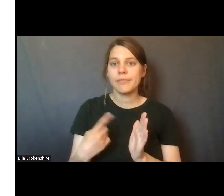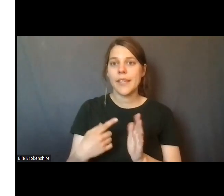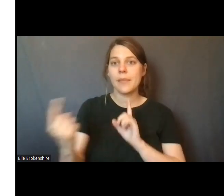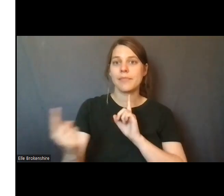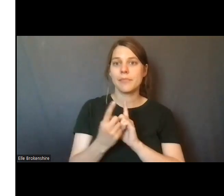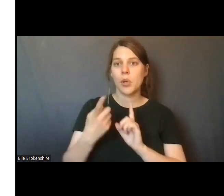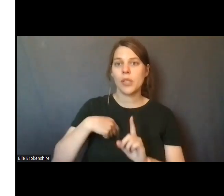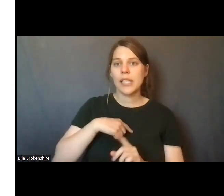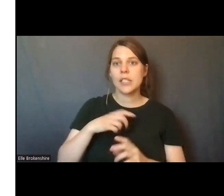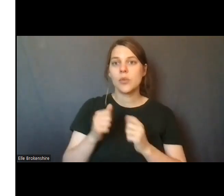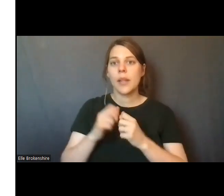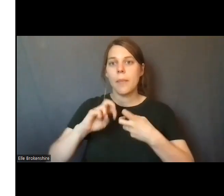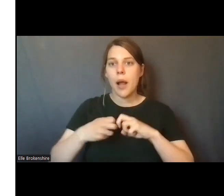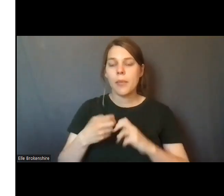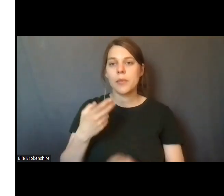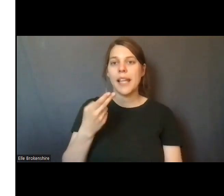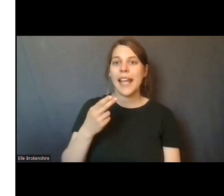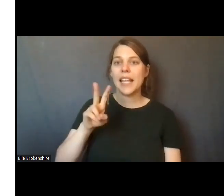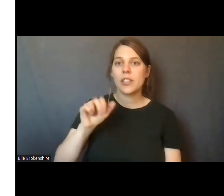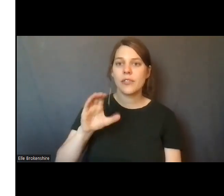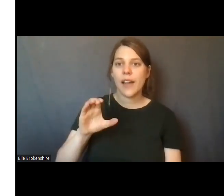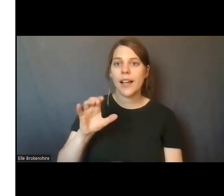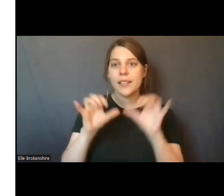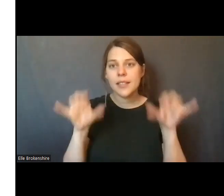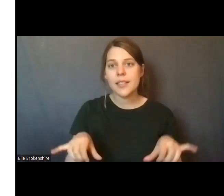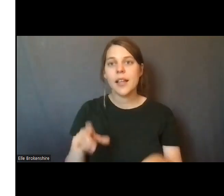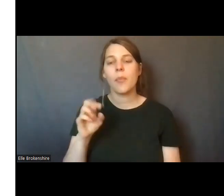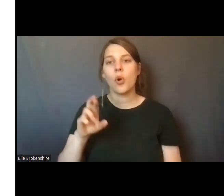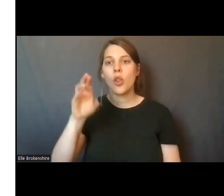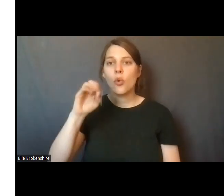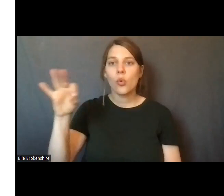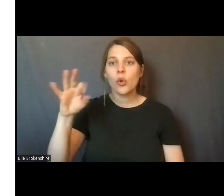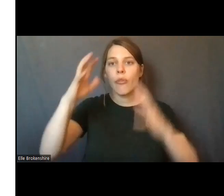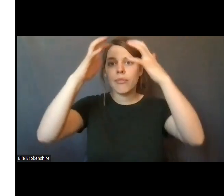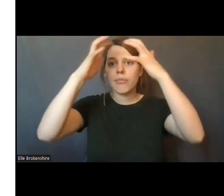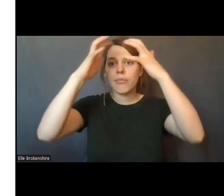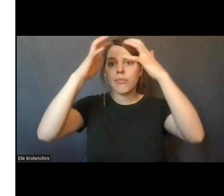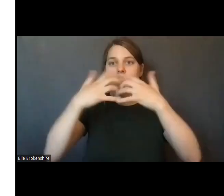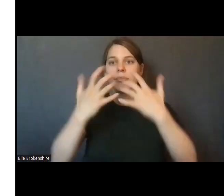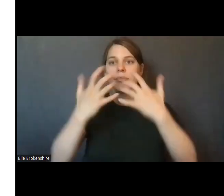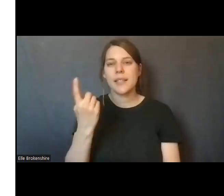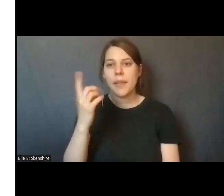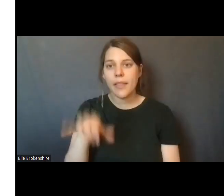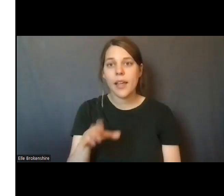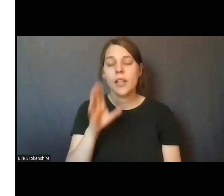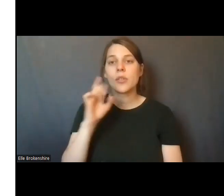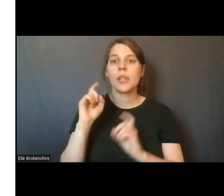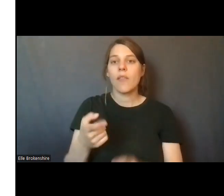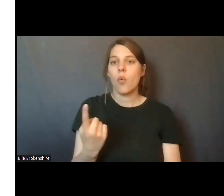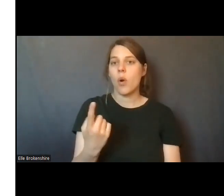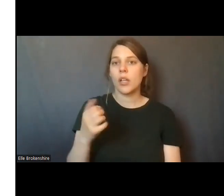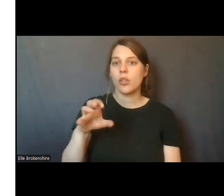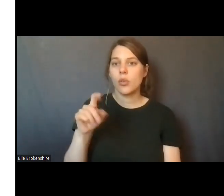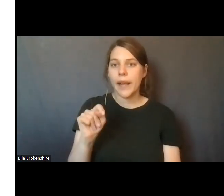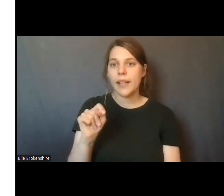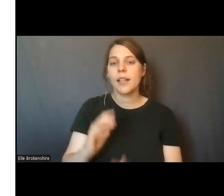with issues with HVAC systems or roofs or something like that. So we will be awarding 1 grant in this category